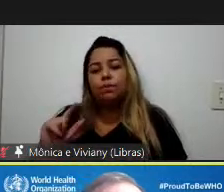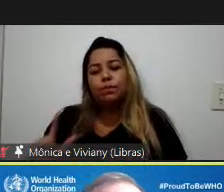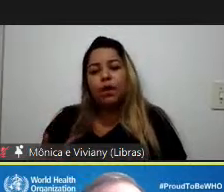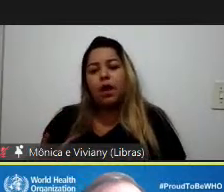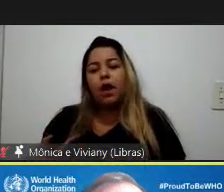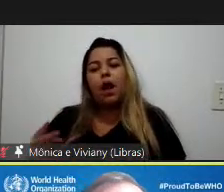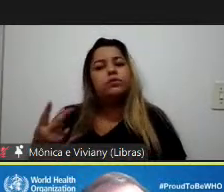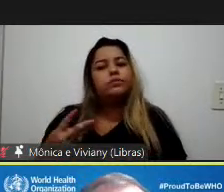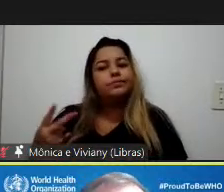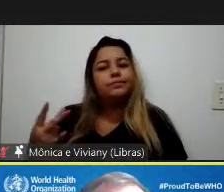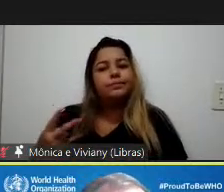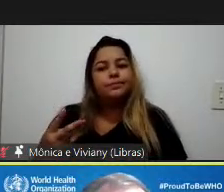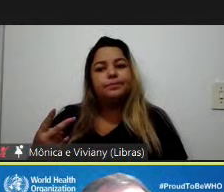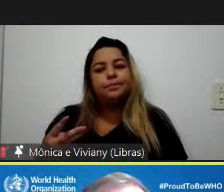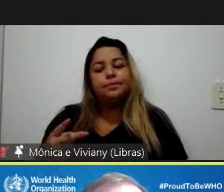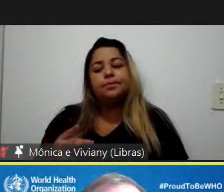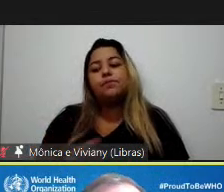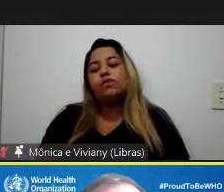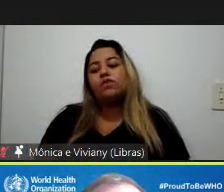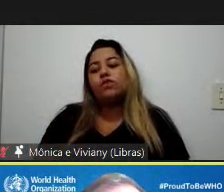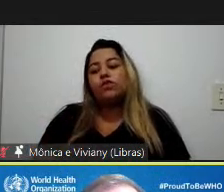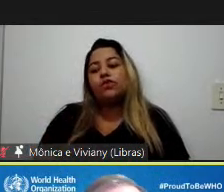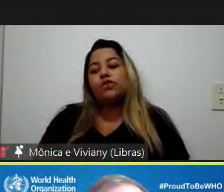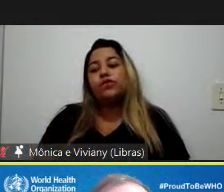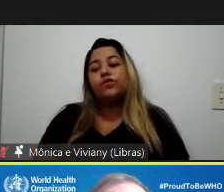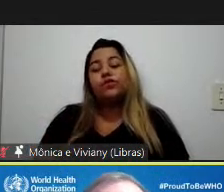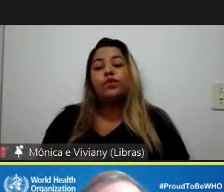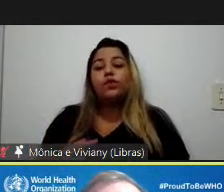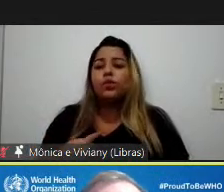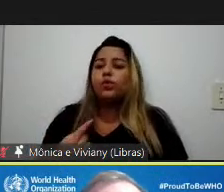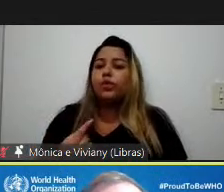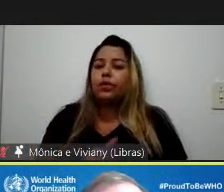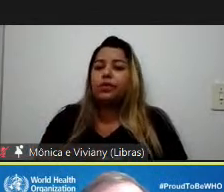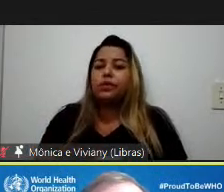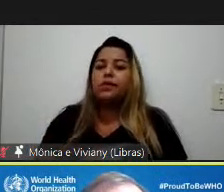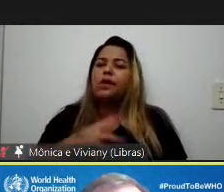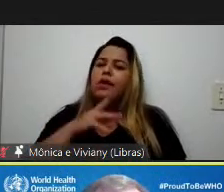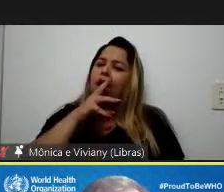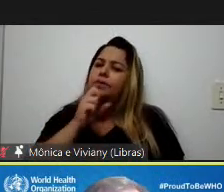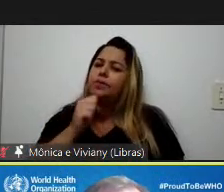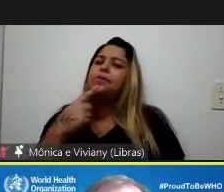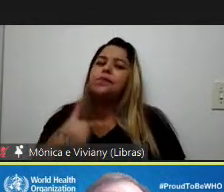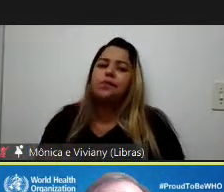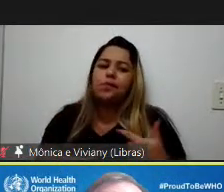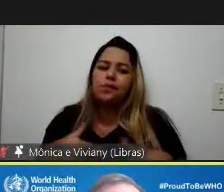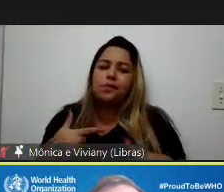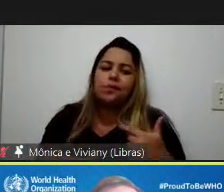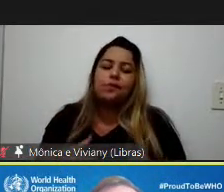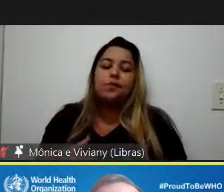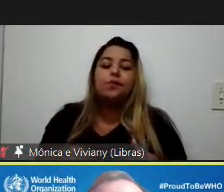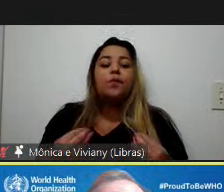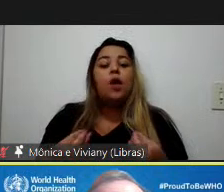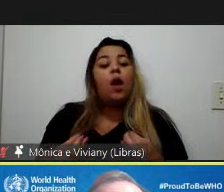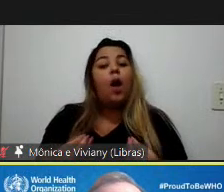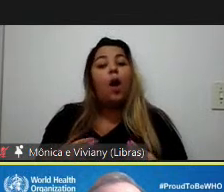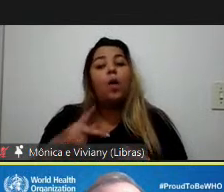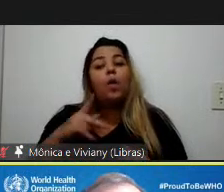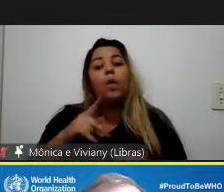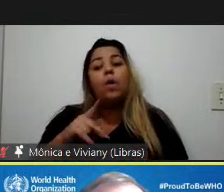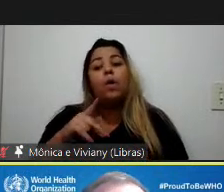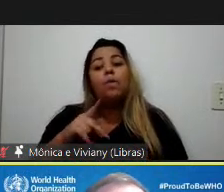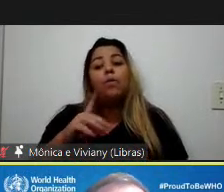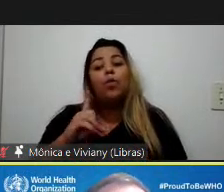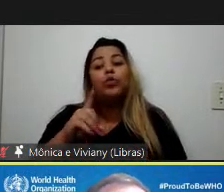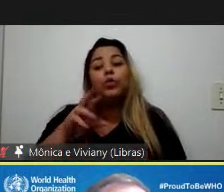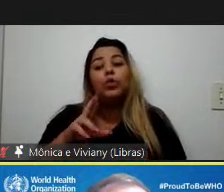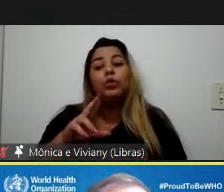have an adequate health workforce. As in the previous conversation was mentioned, we need to have